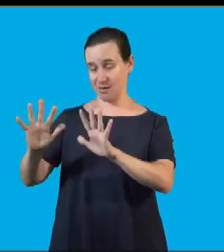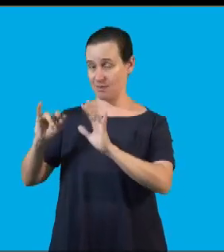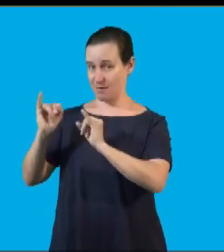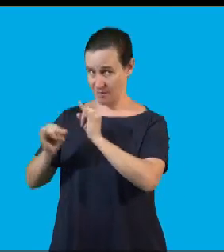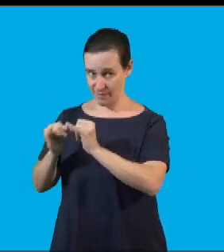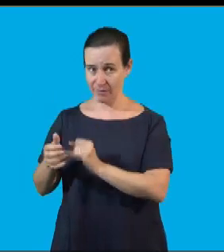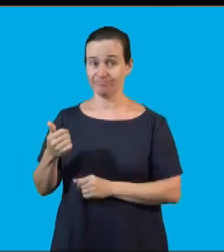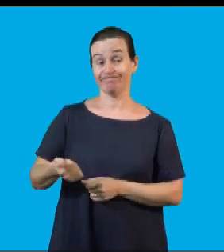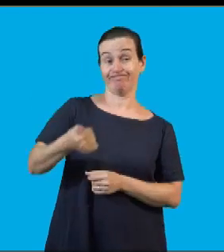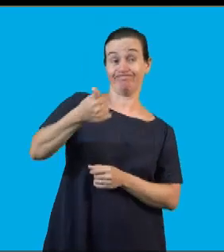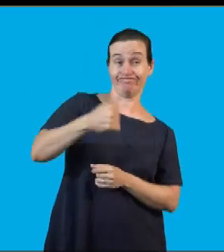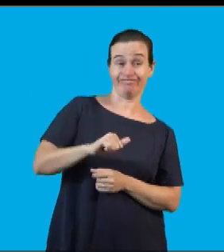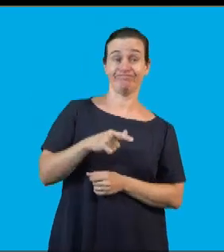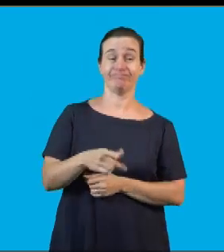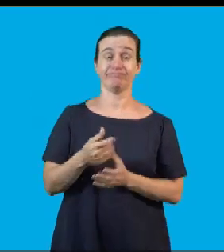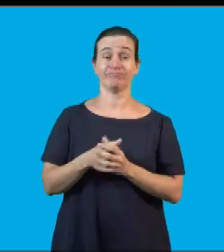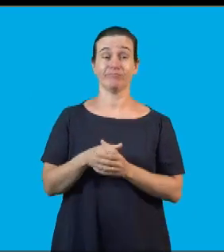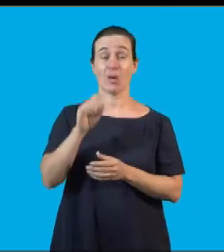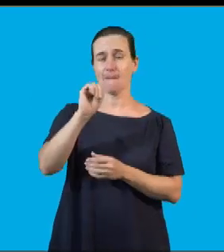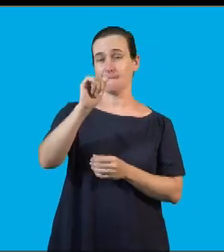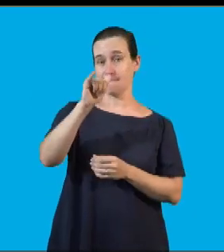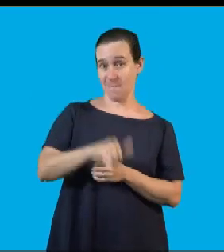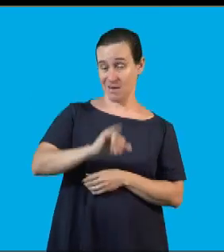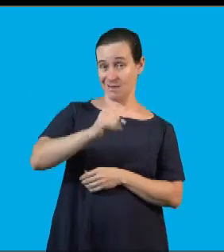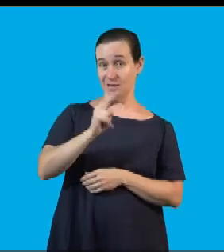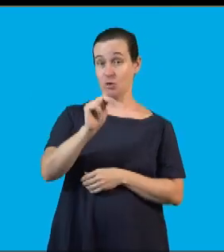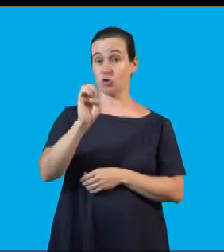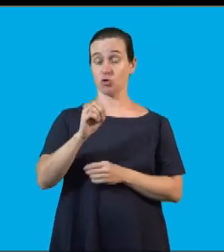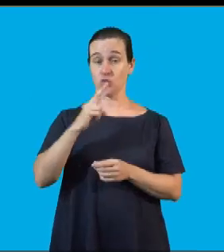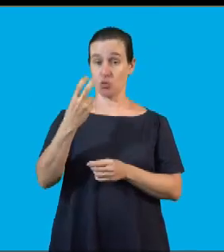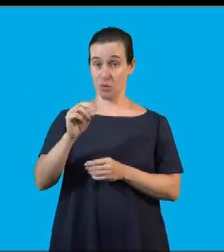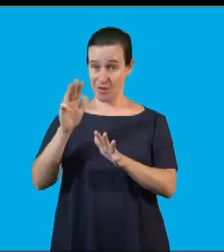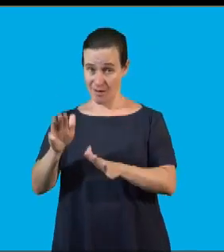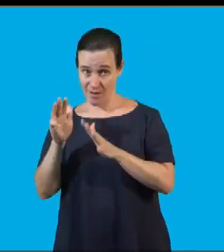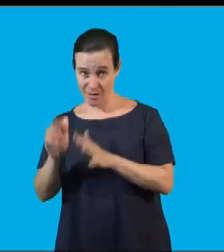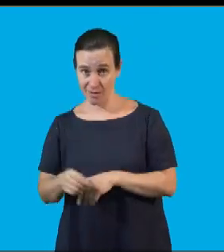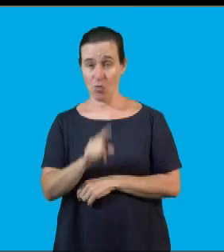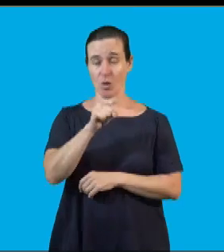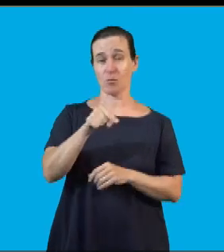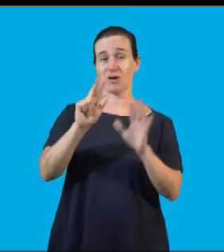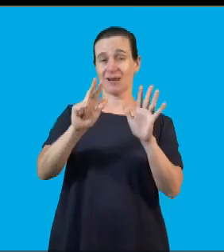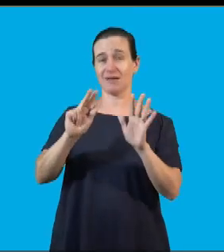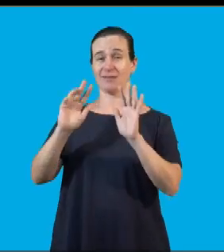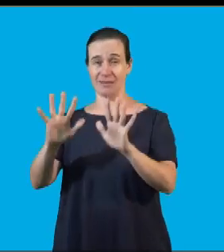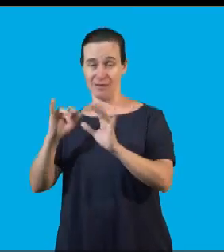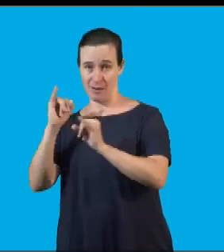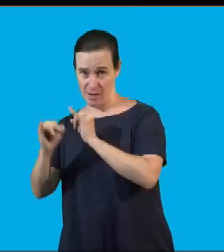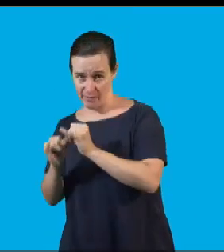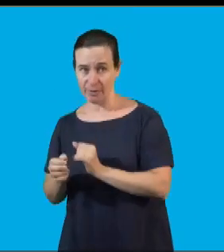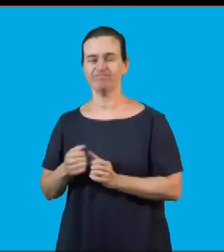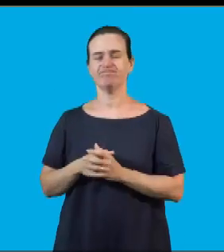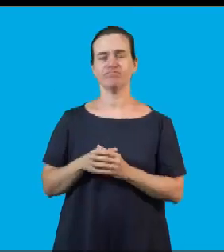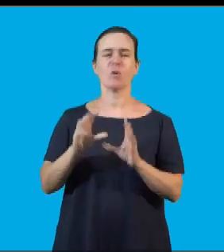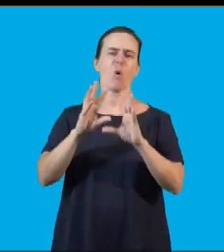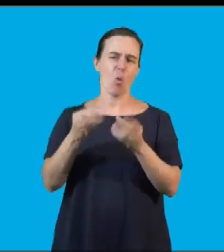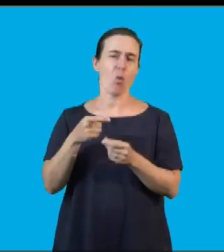1.8, 1.10 and 1.11. And then from the May-June 2019 paper, 1.8, 1.10 and